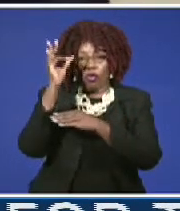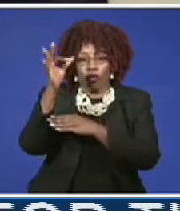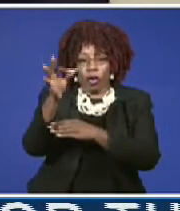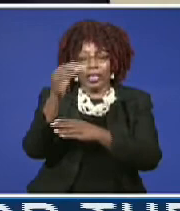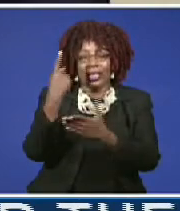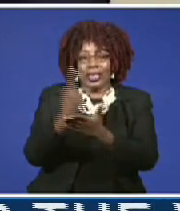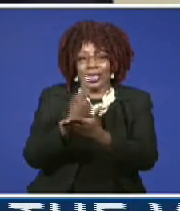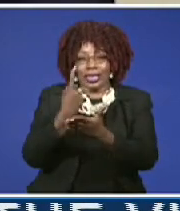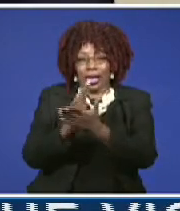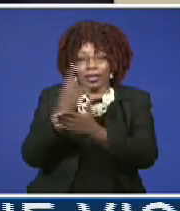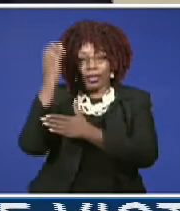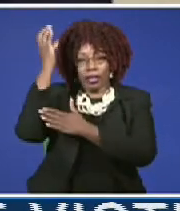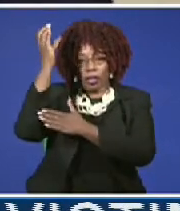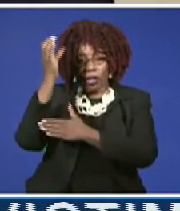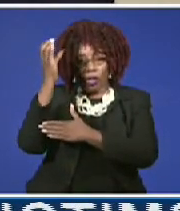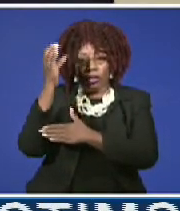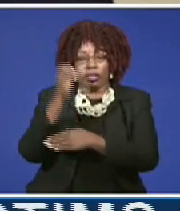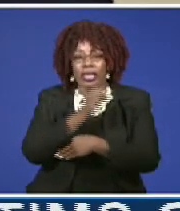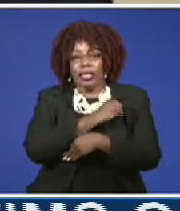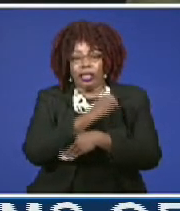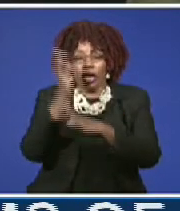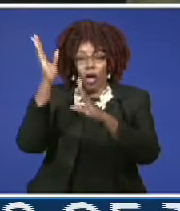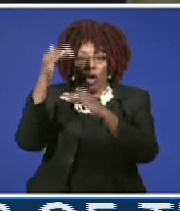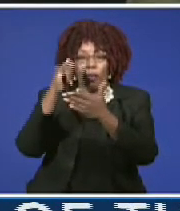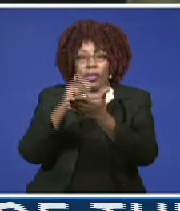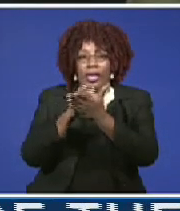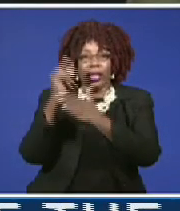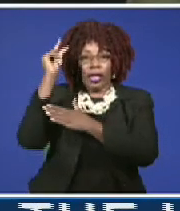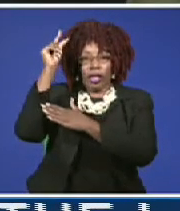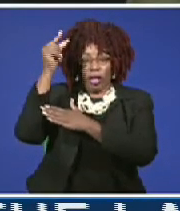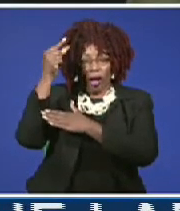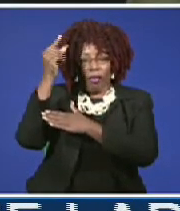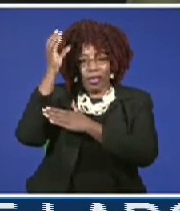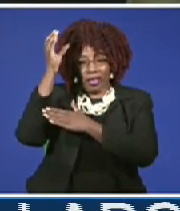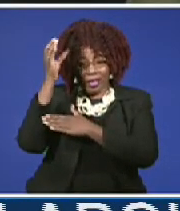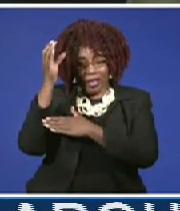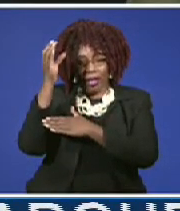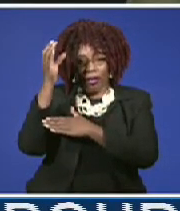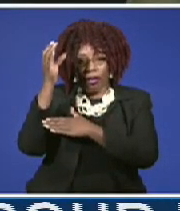their concerns, and Sumner says he is hopeful that government will reconsider